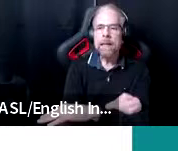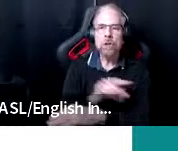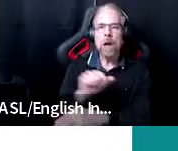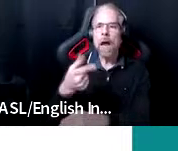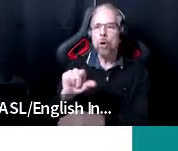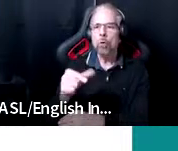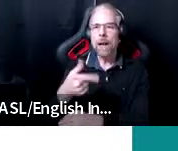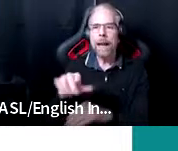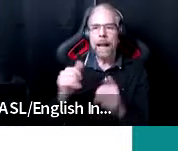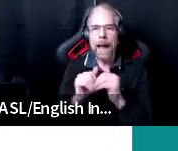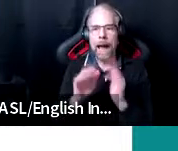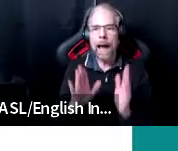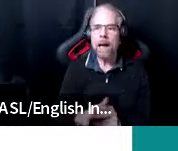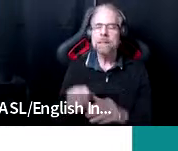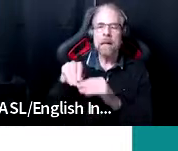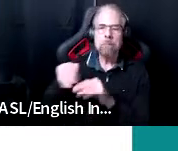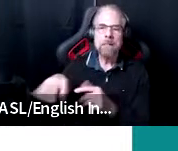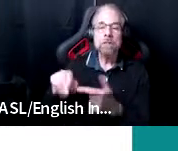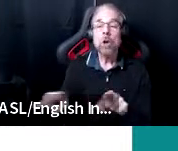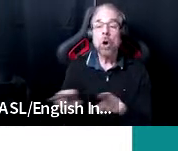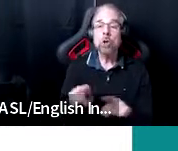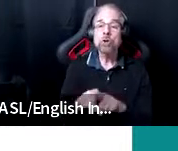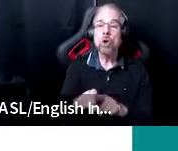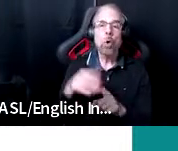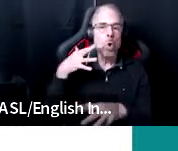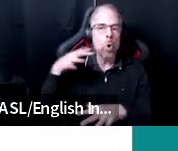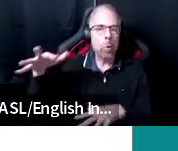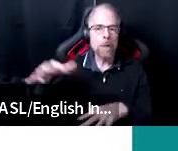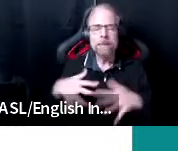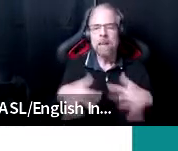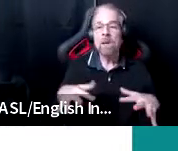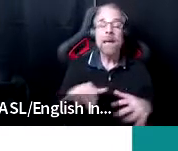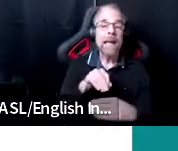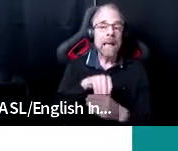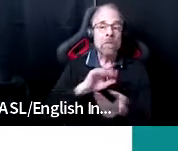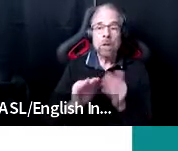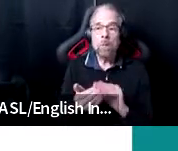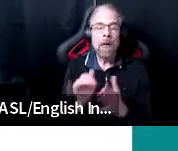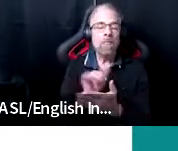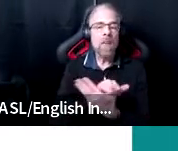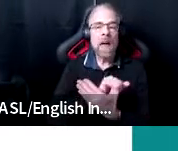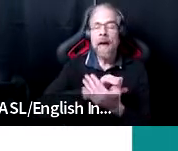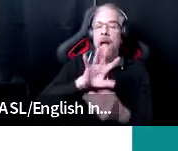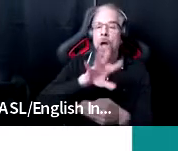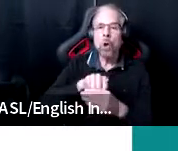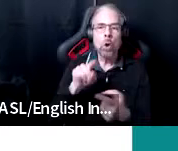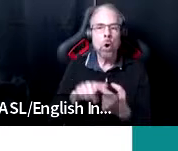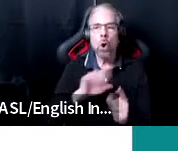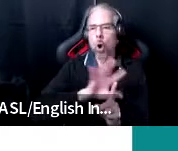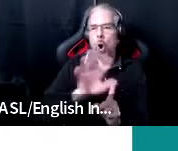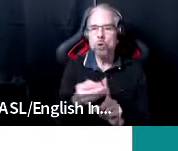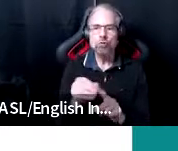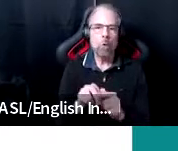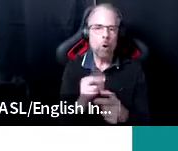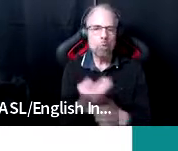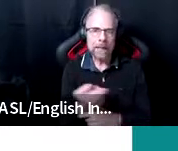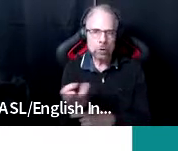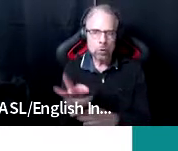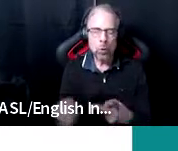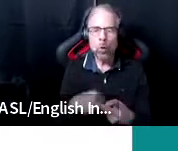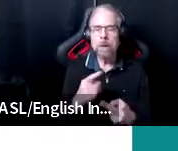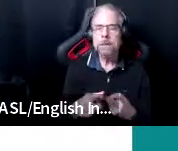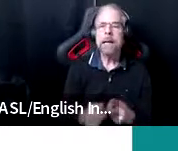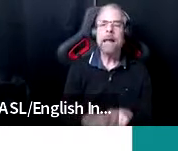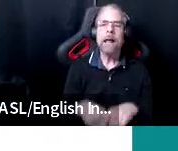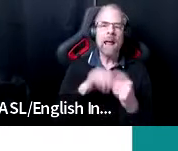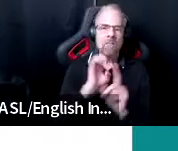emissions, and noise and vibration. Within community, that includes cultural resources and economics, environmental